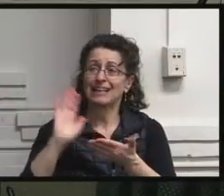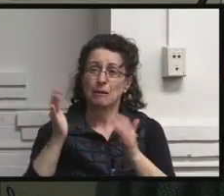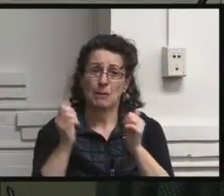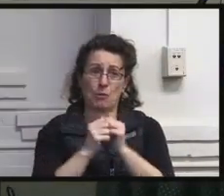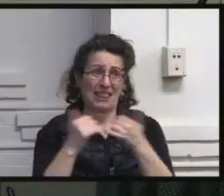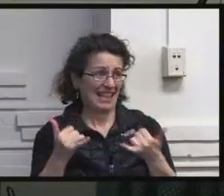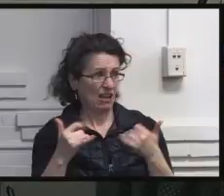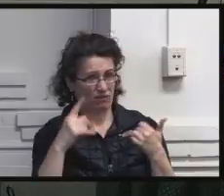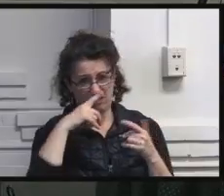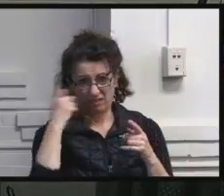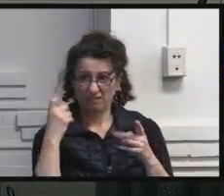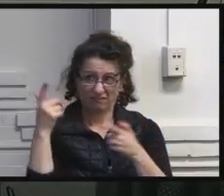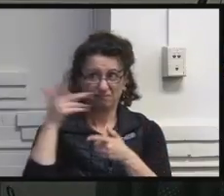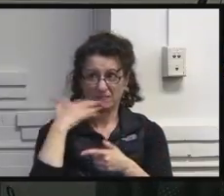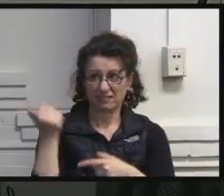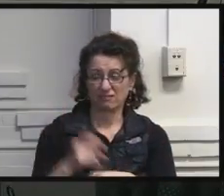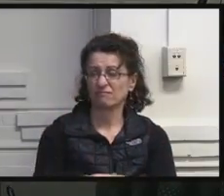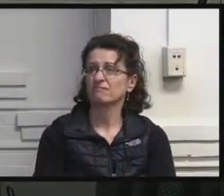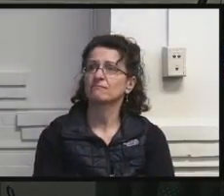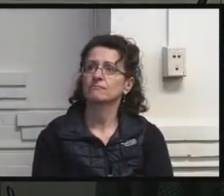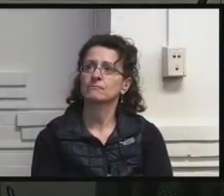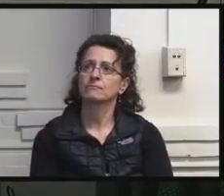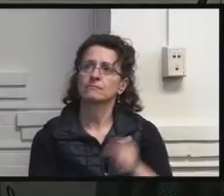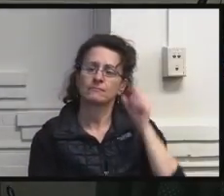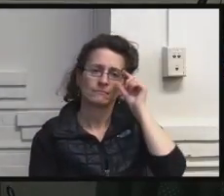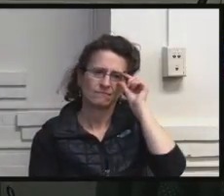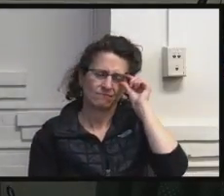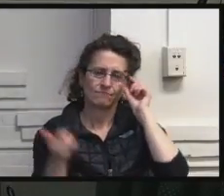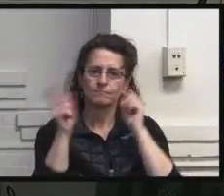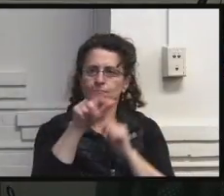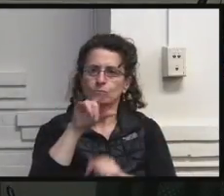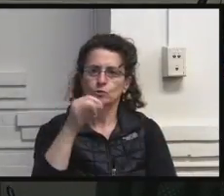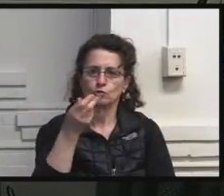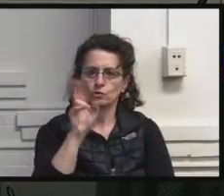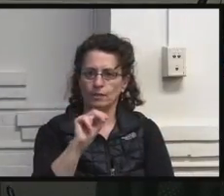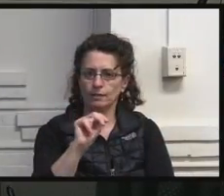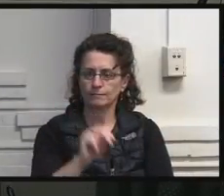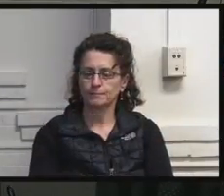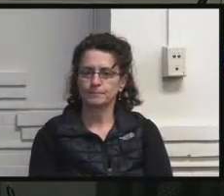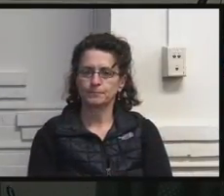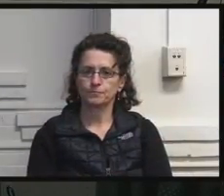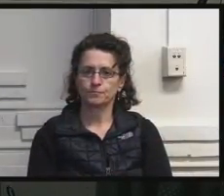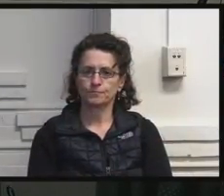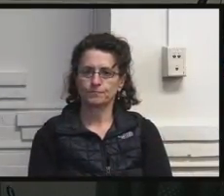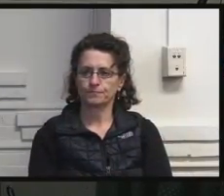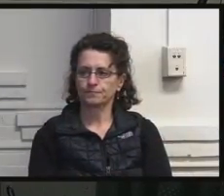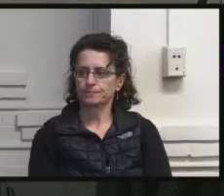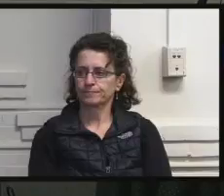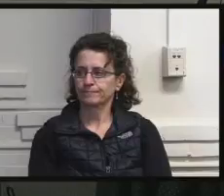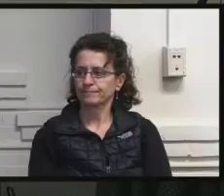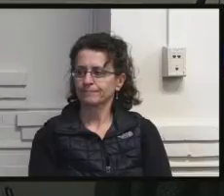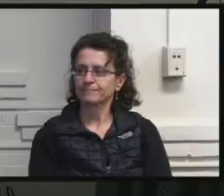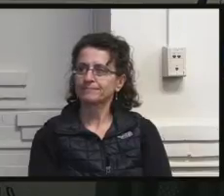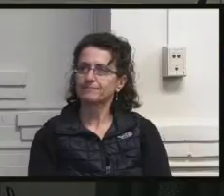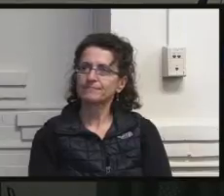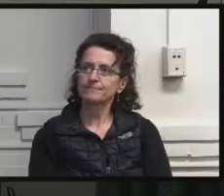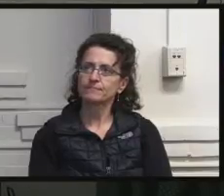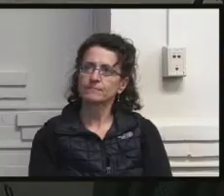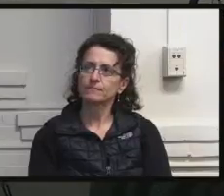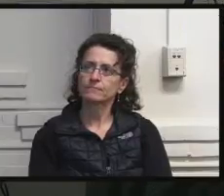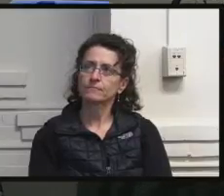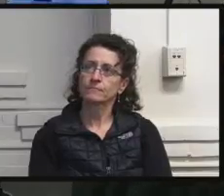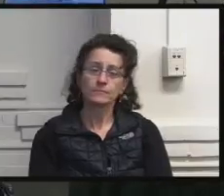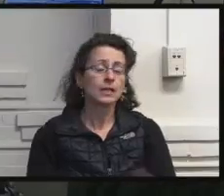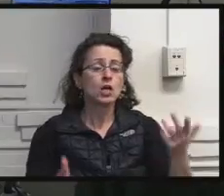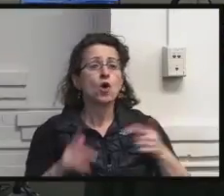what's there now. And then I'm going to hand it over to Jonathan. All right. So for the maintenance of traffic options